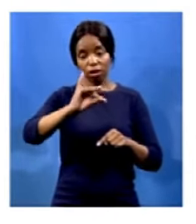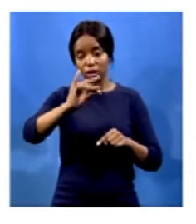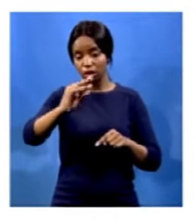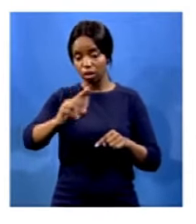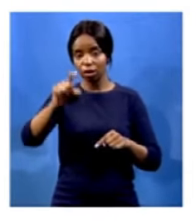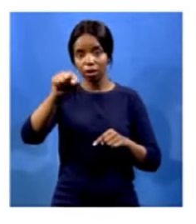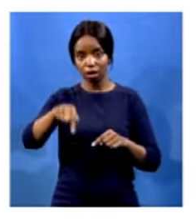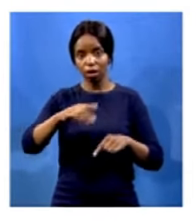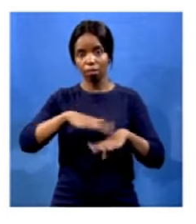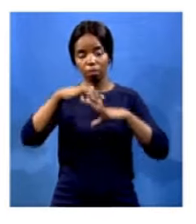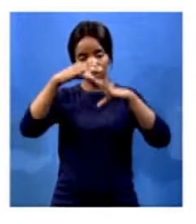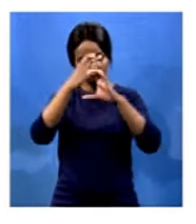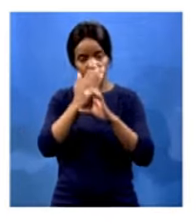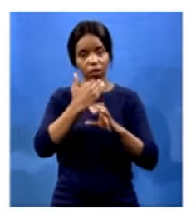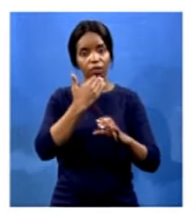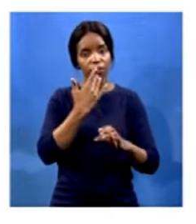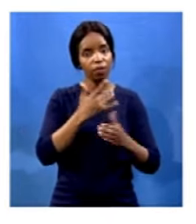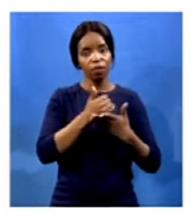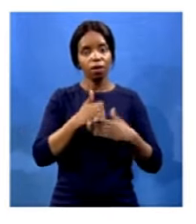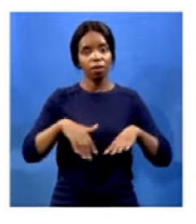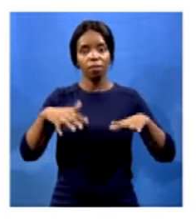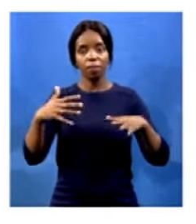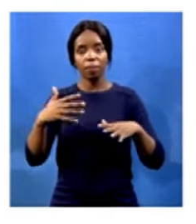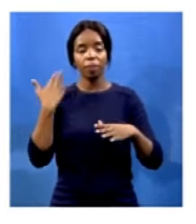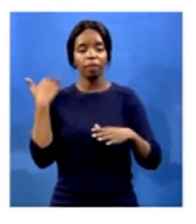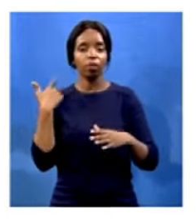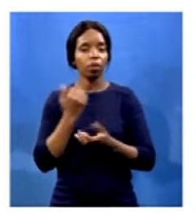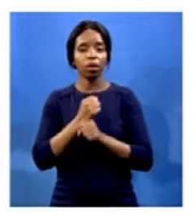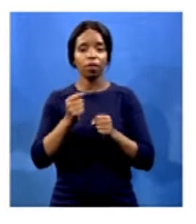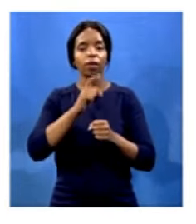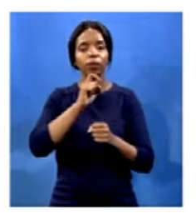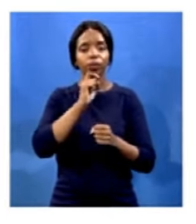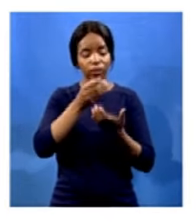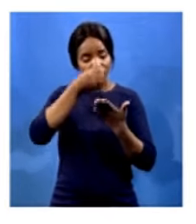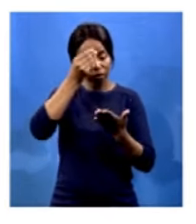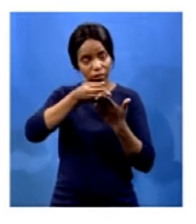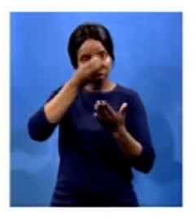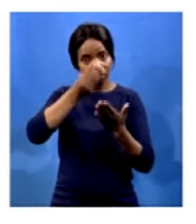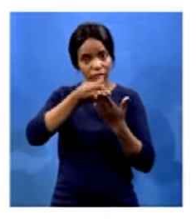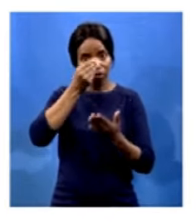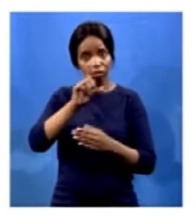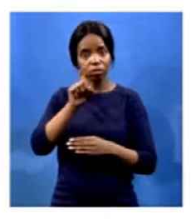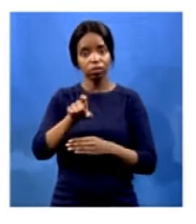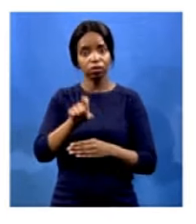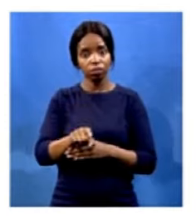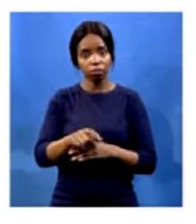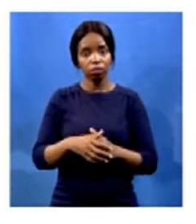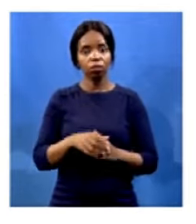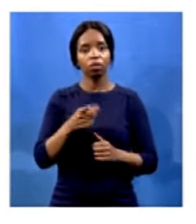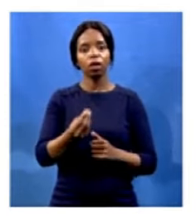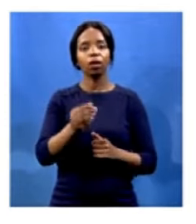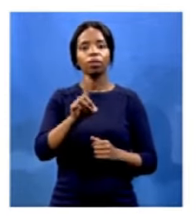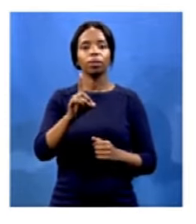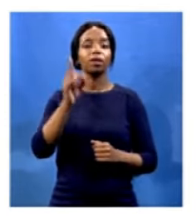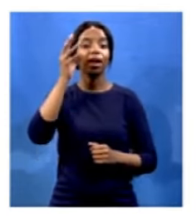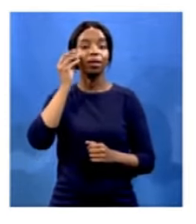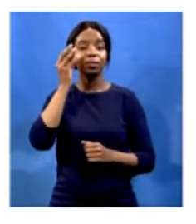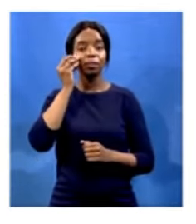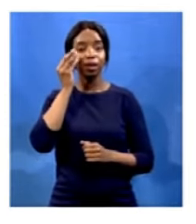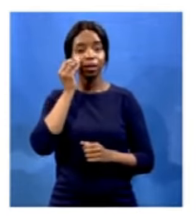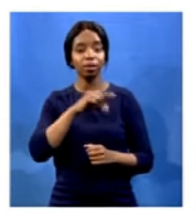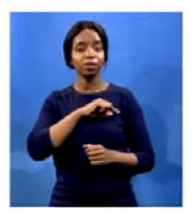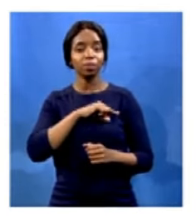also point out that as much as it's a completely new experience in terms of it being fully online, elements of these are what